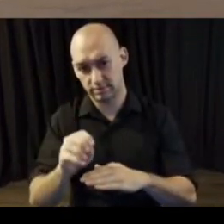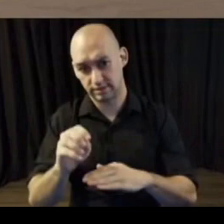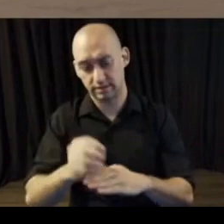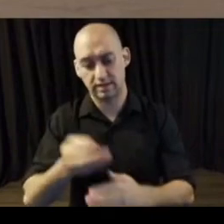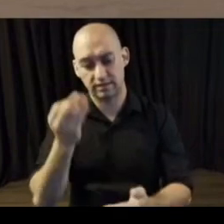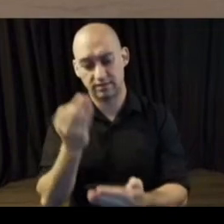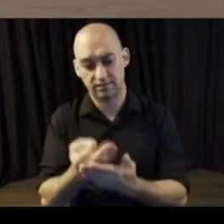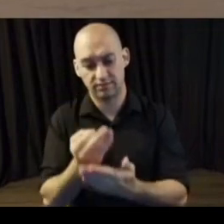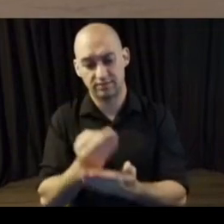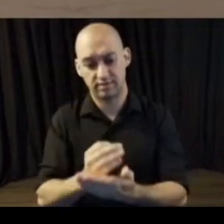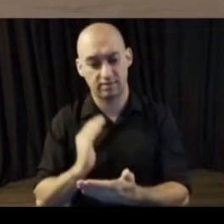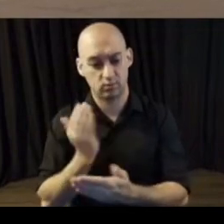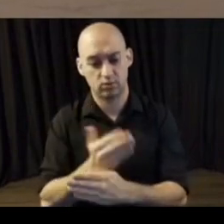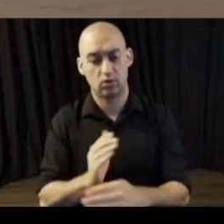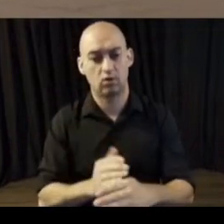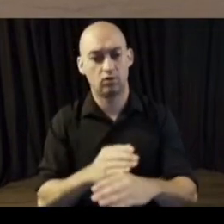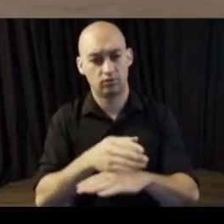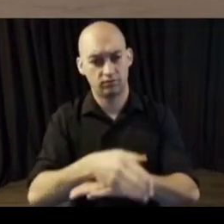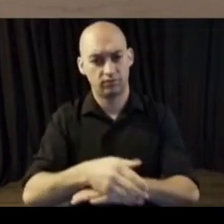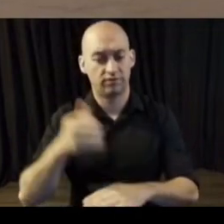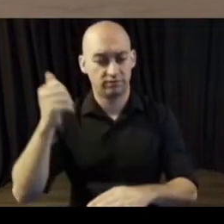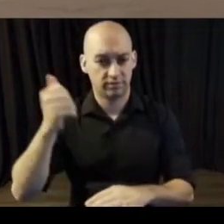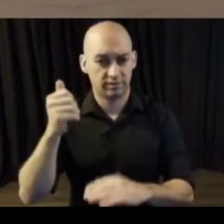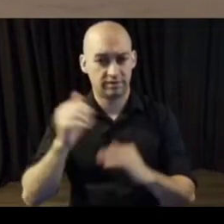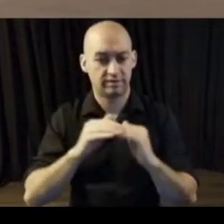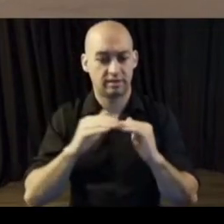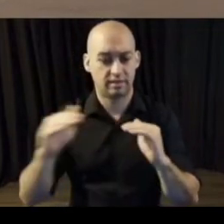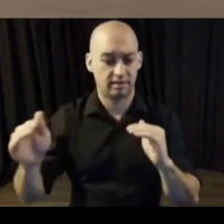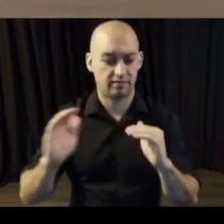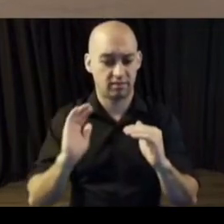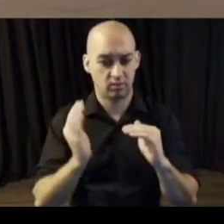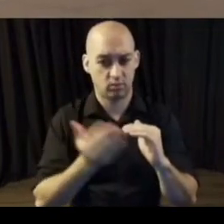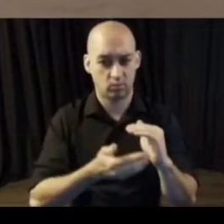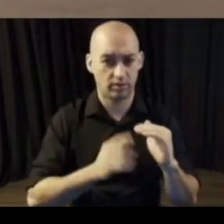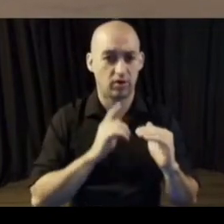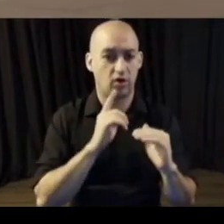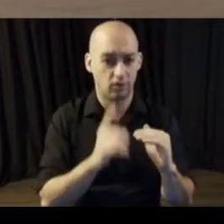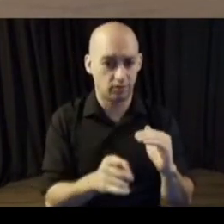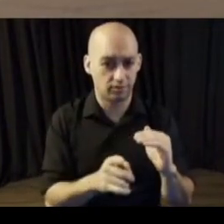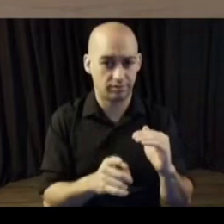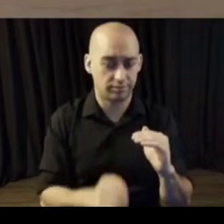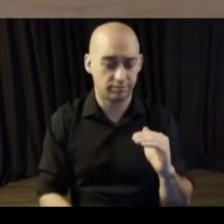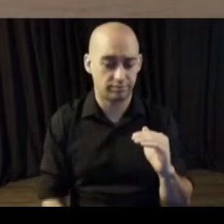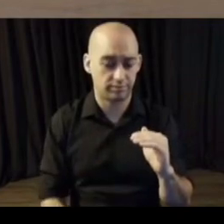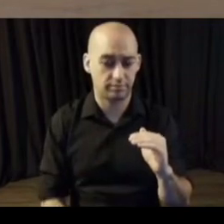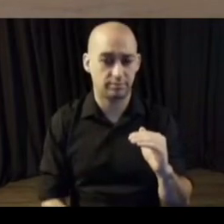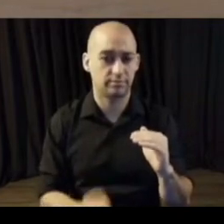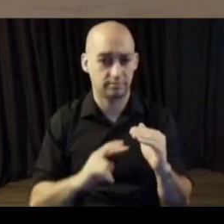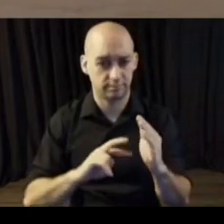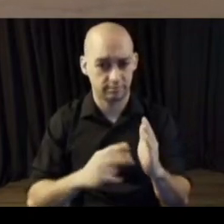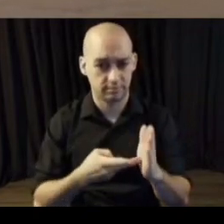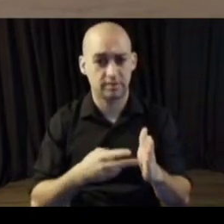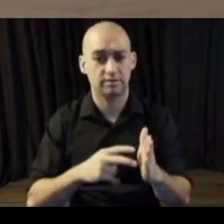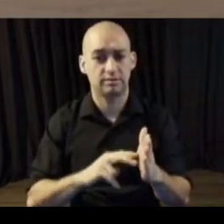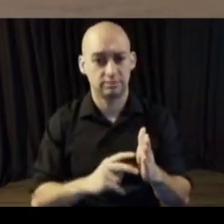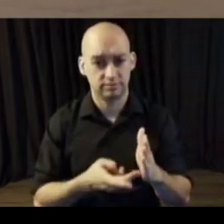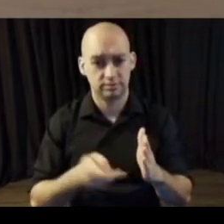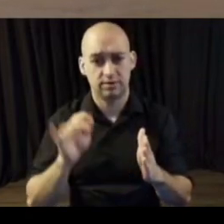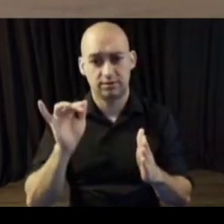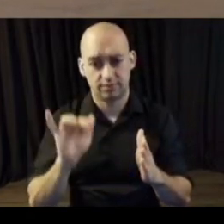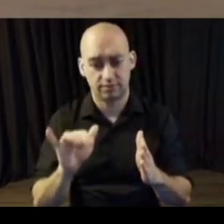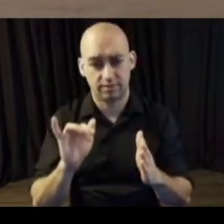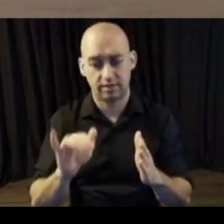are overfunded to the level that we're overfunded means that whether it be